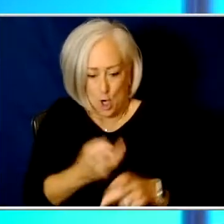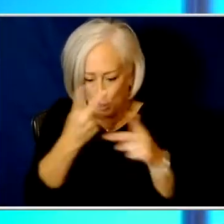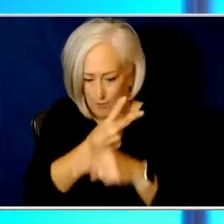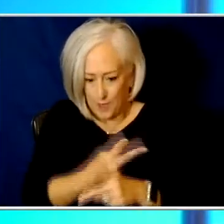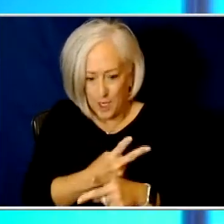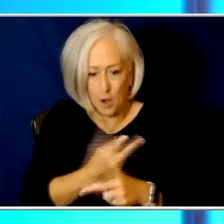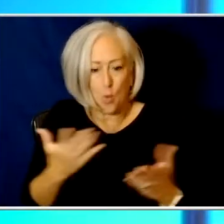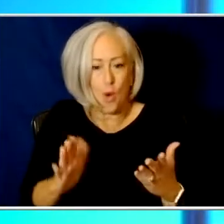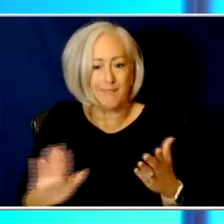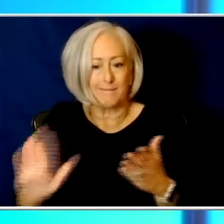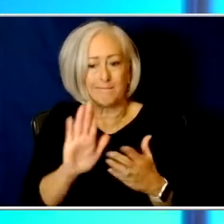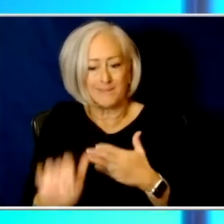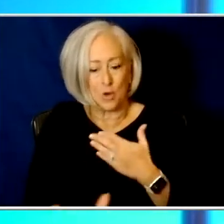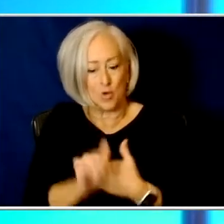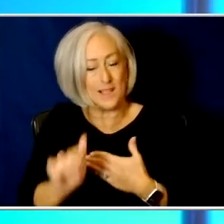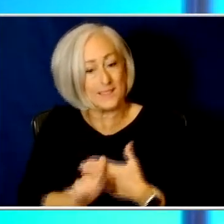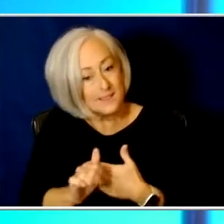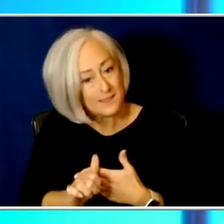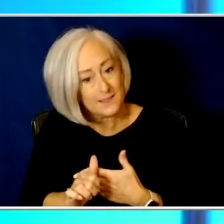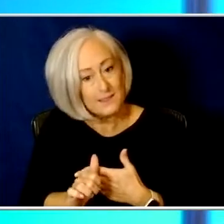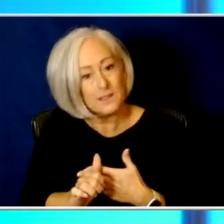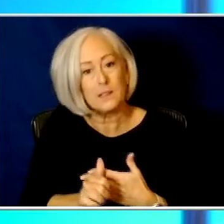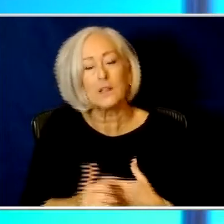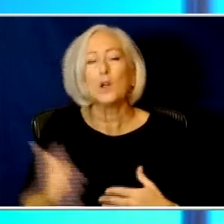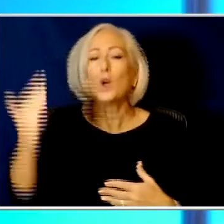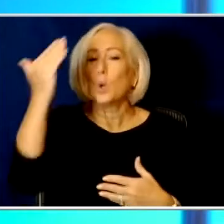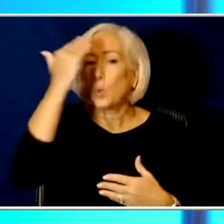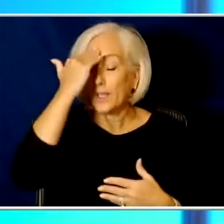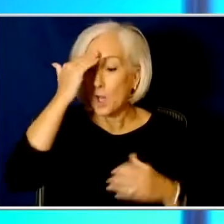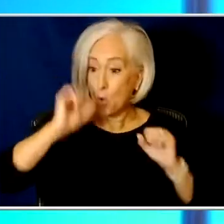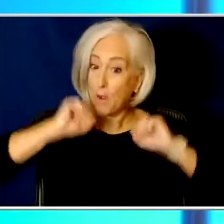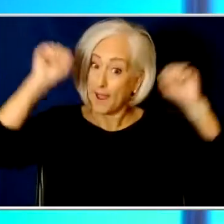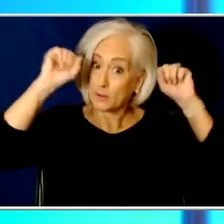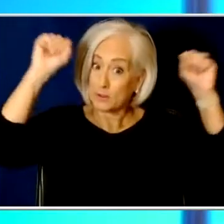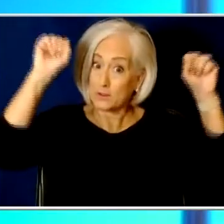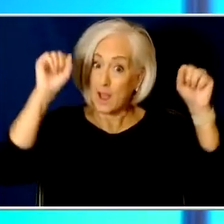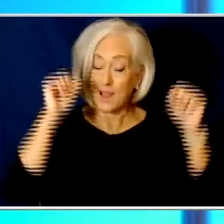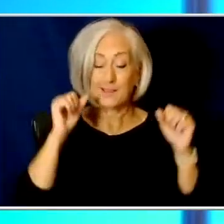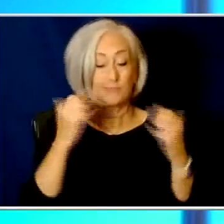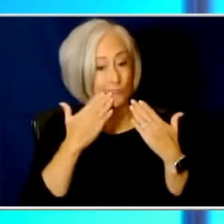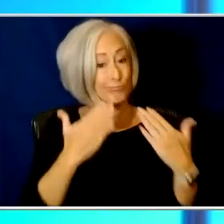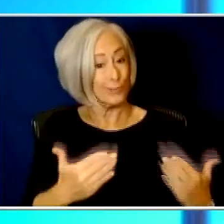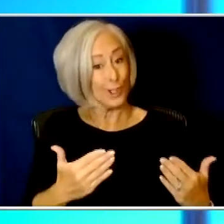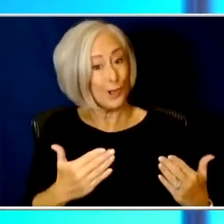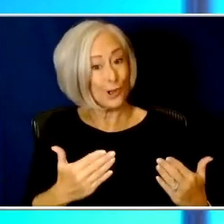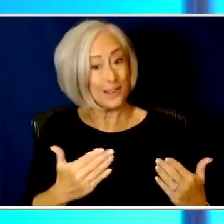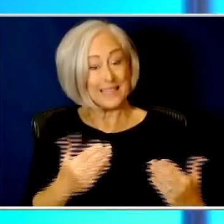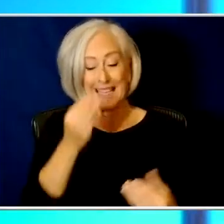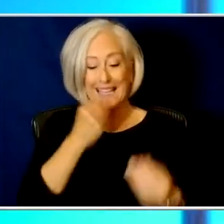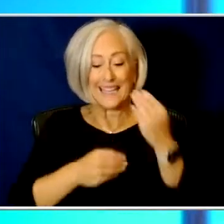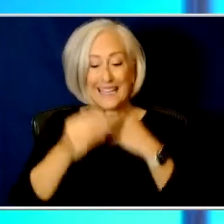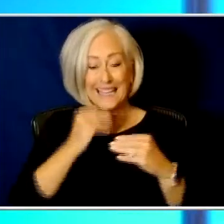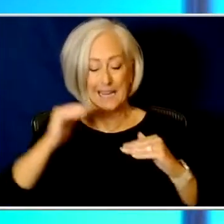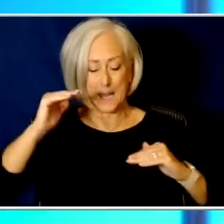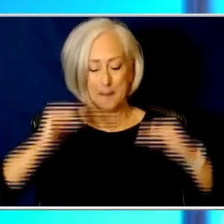so we know that exercising is good. Eating a balanced diet is